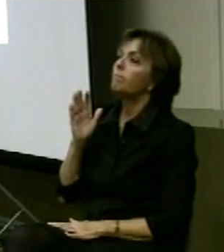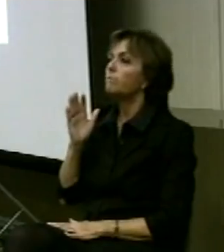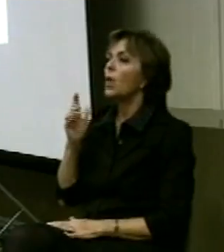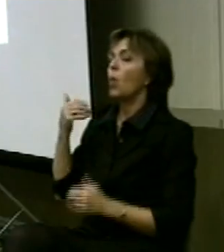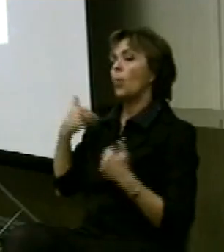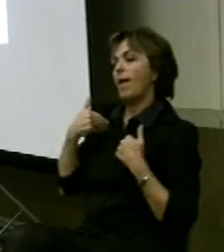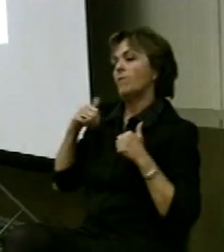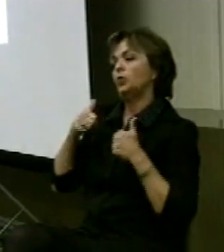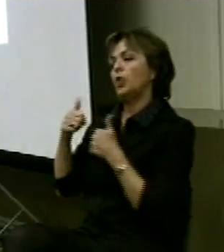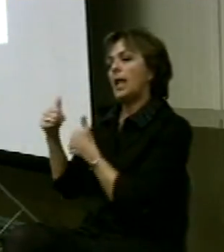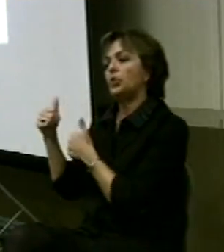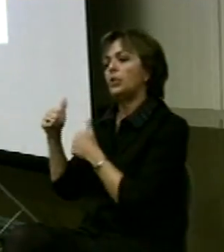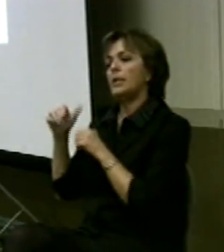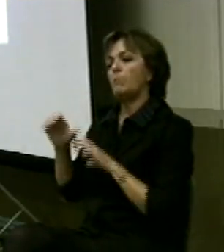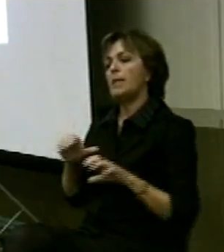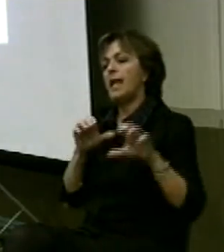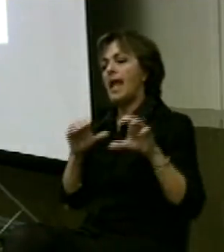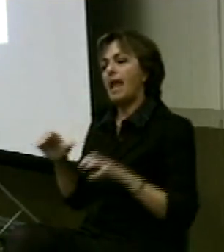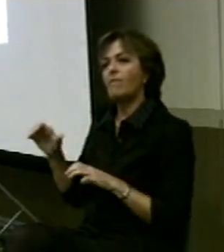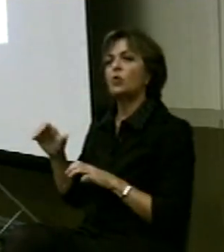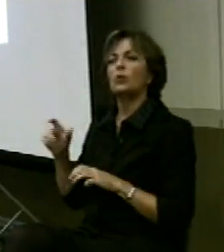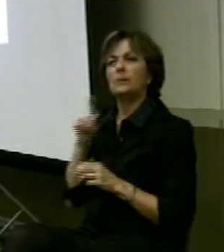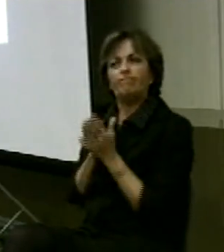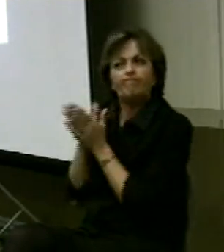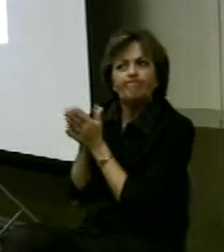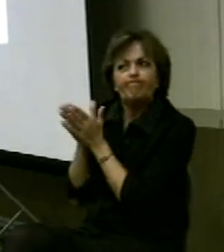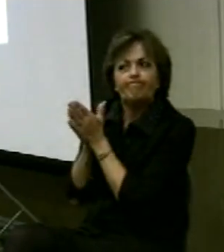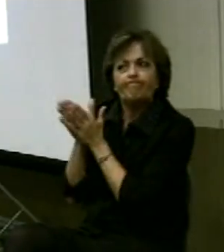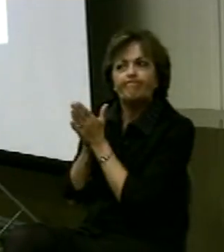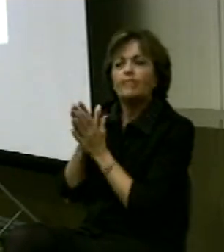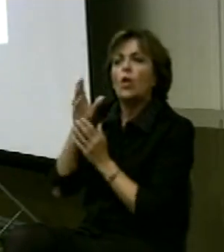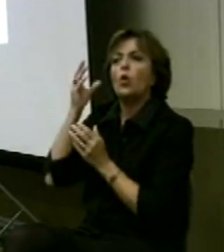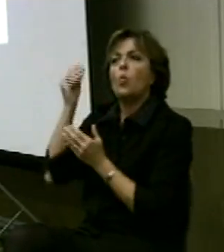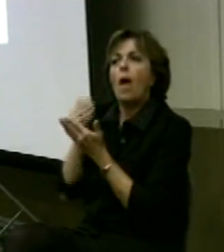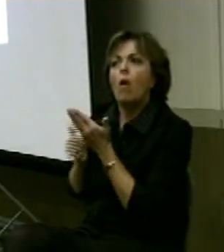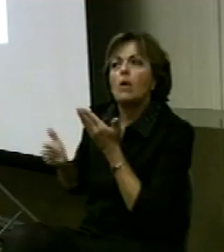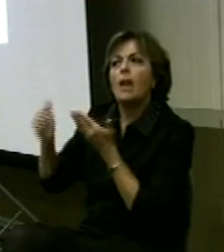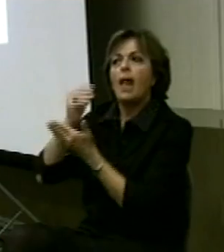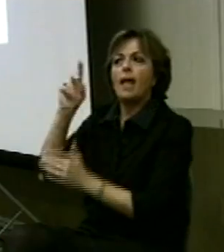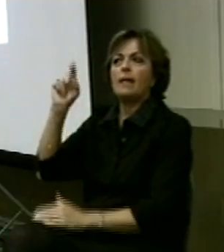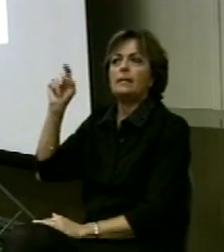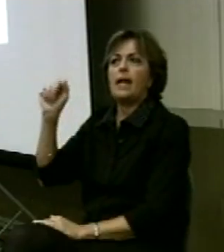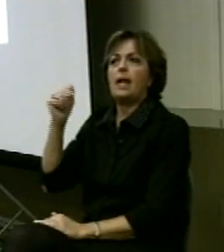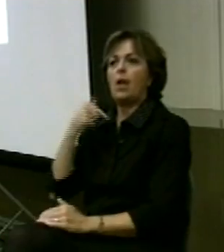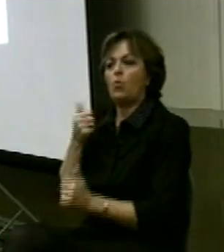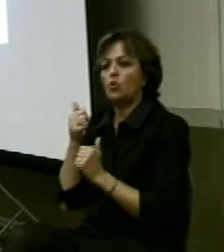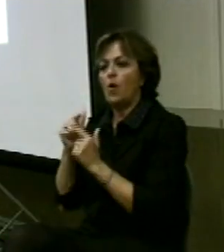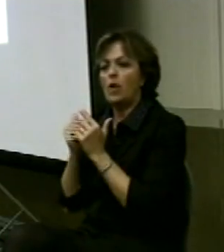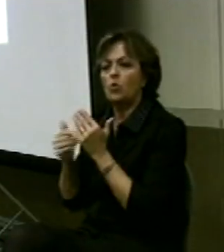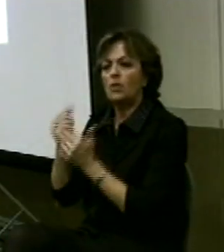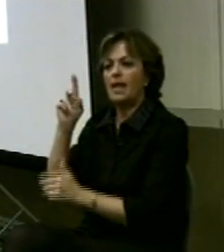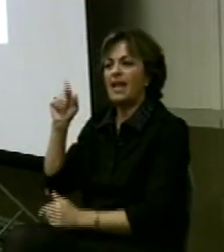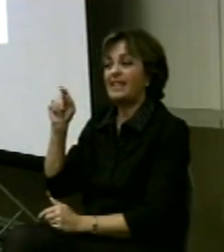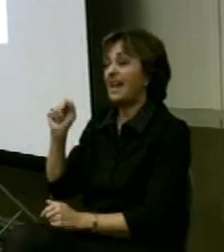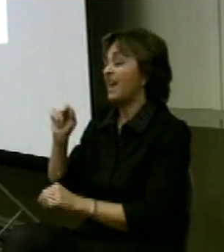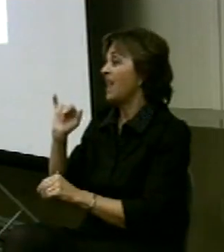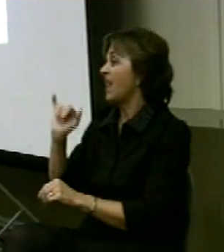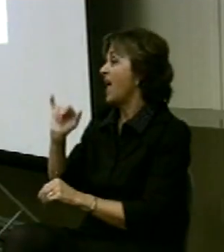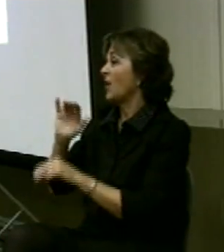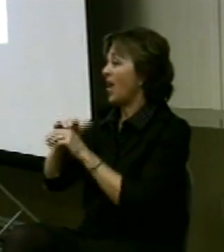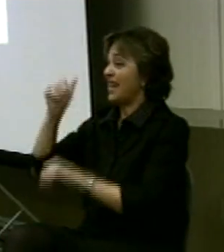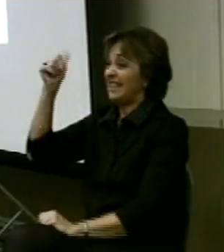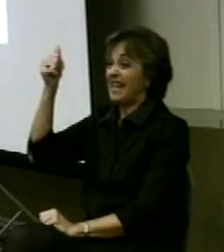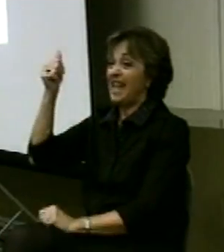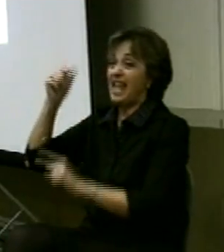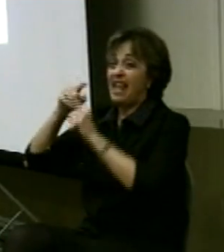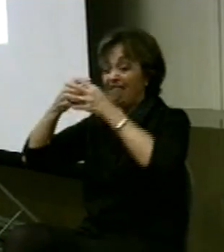these challenging behaviors, they're gung-ho, we go out and we collect a bunch of data, and we are trying to collect data on like 10 different